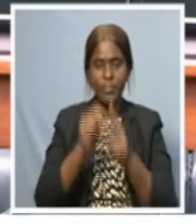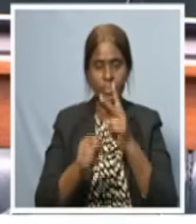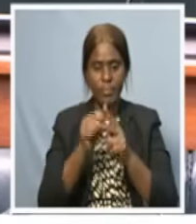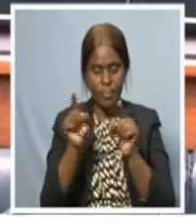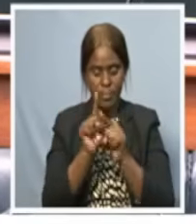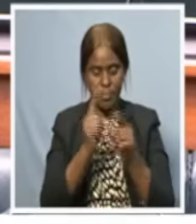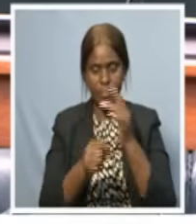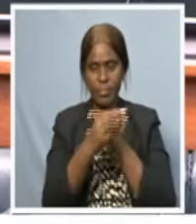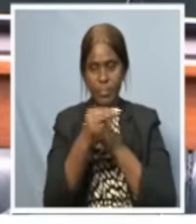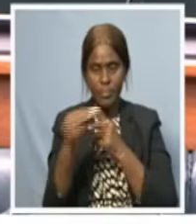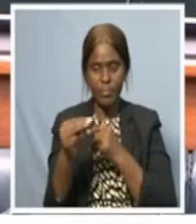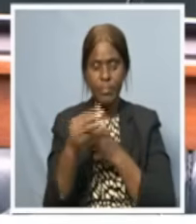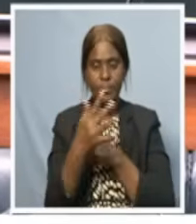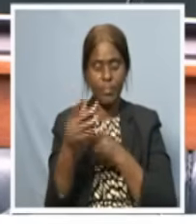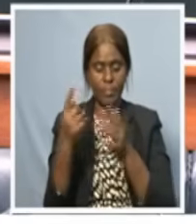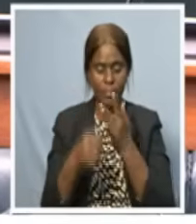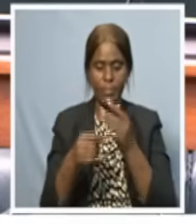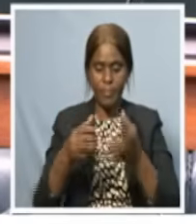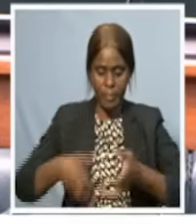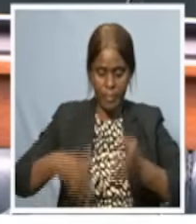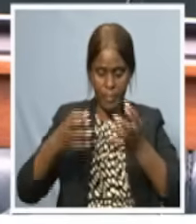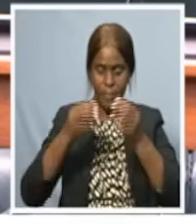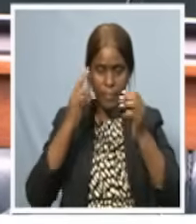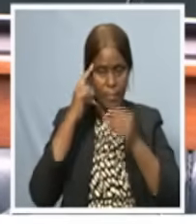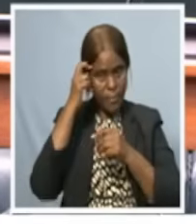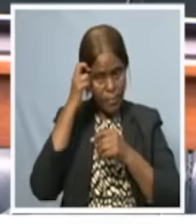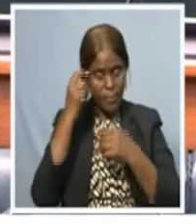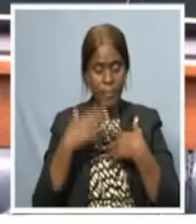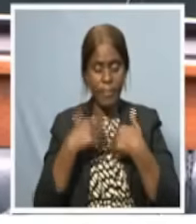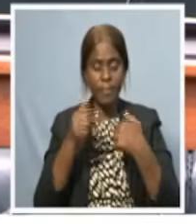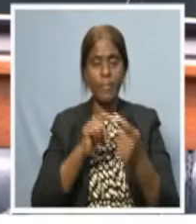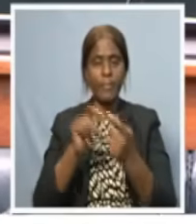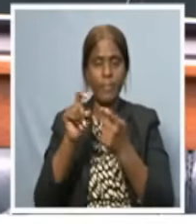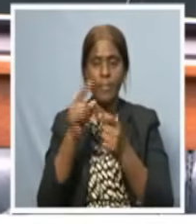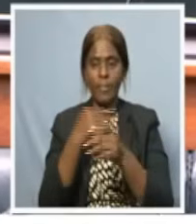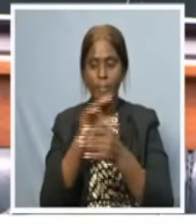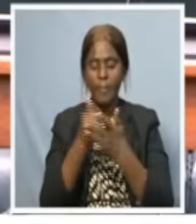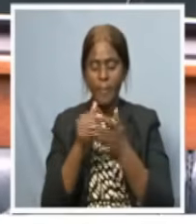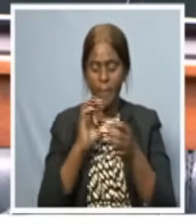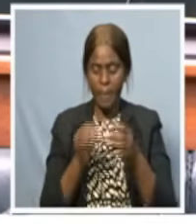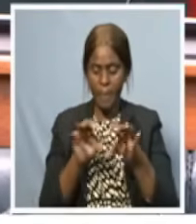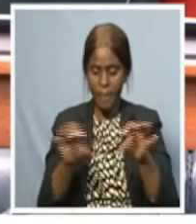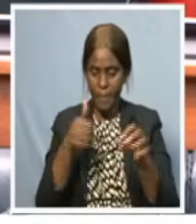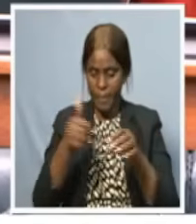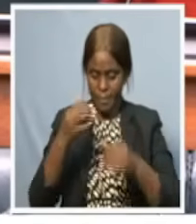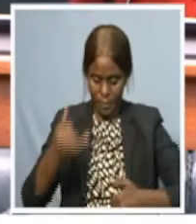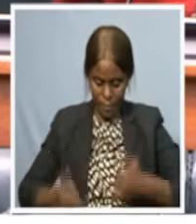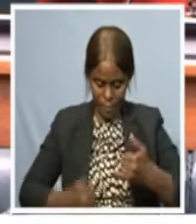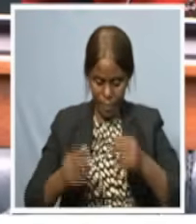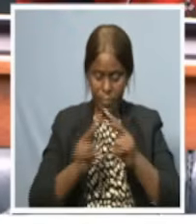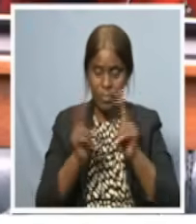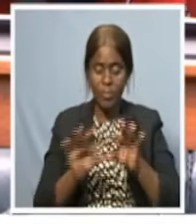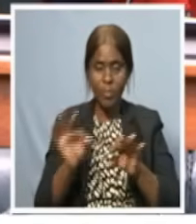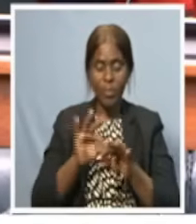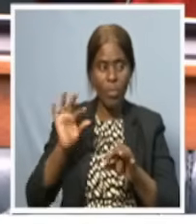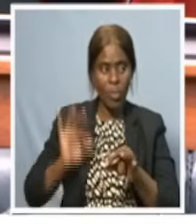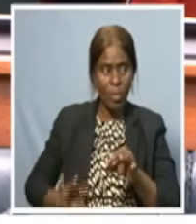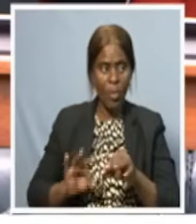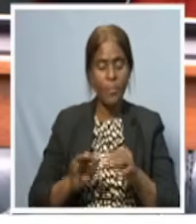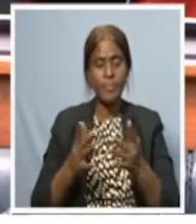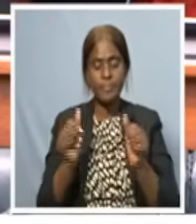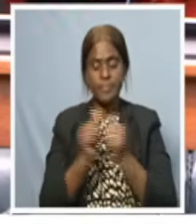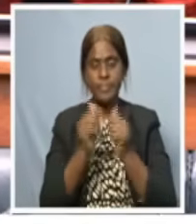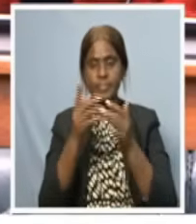abuse, material scams, trafficking, and mental health challenges. Our children must enjoy the benefits of digital